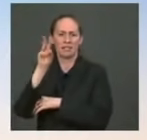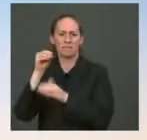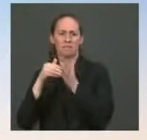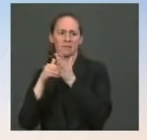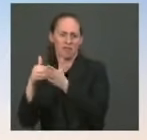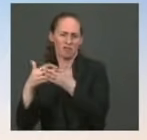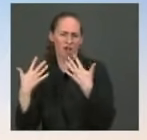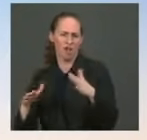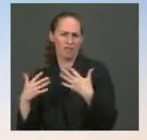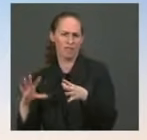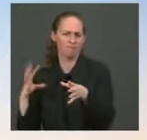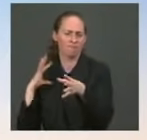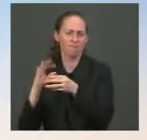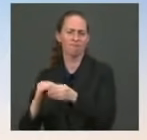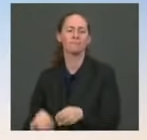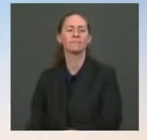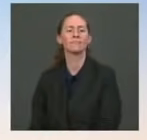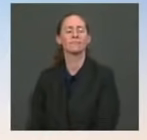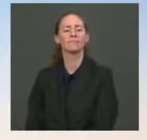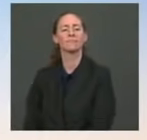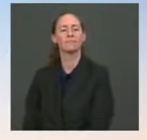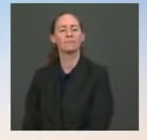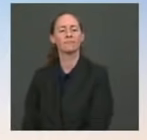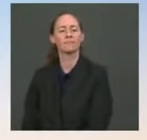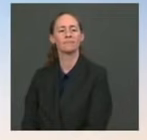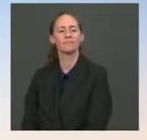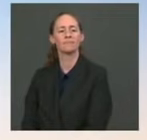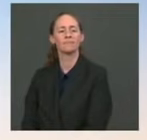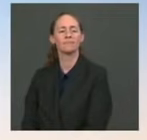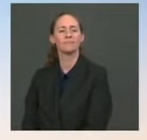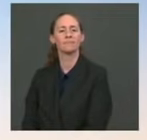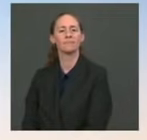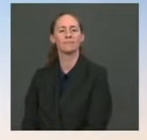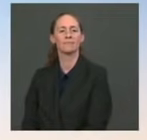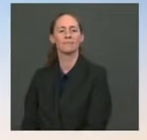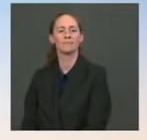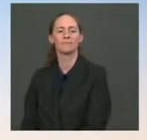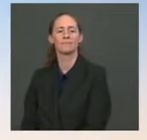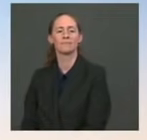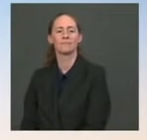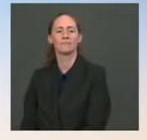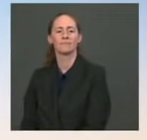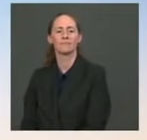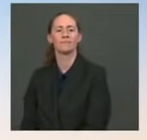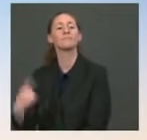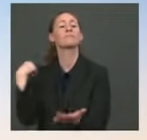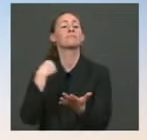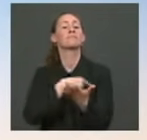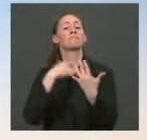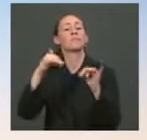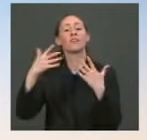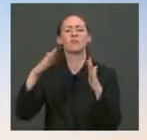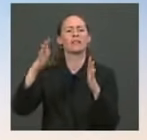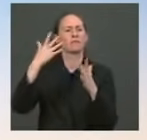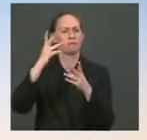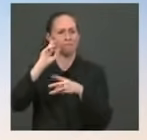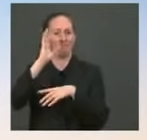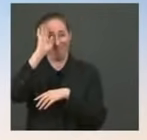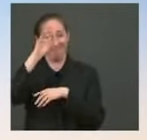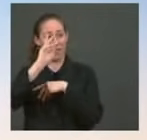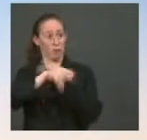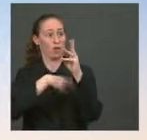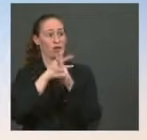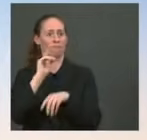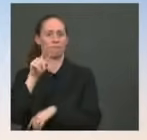date. What I will say, Patsy, is that right now we are still the world's largest contributor